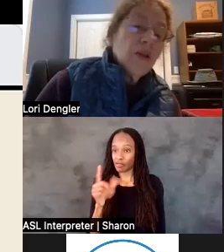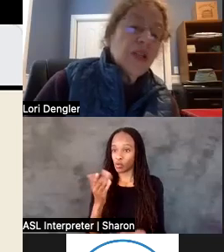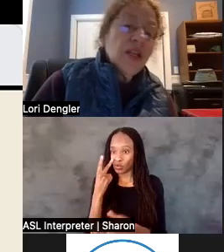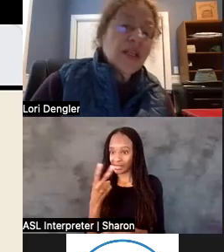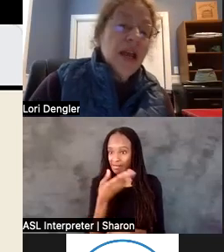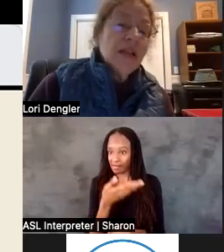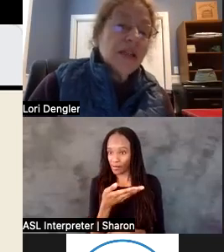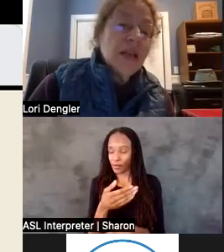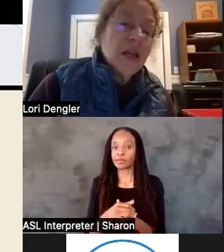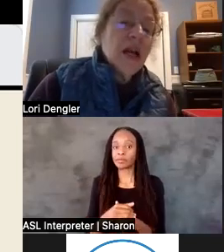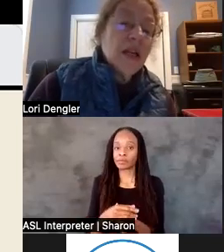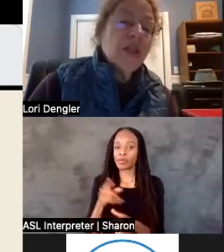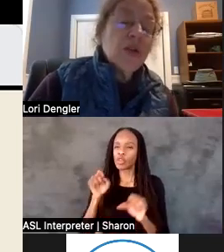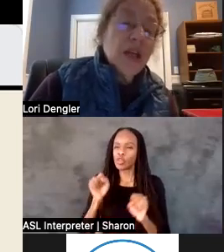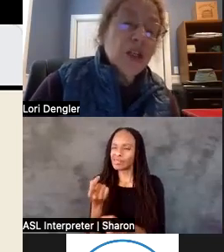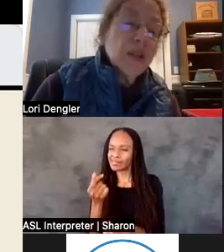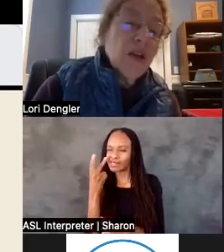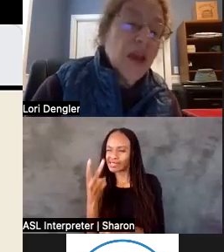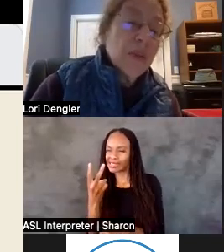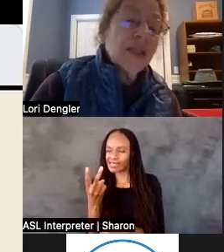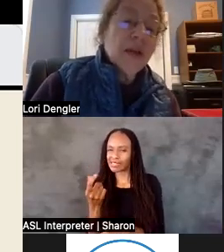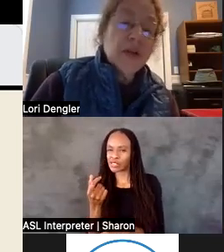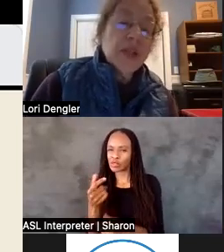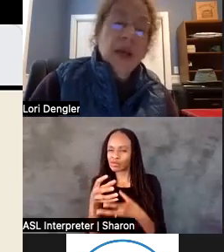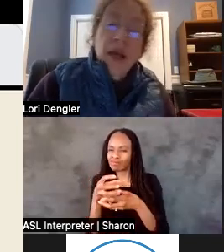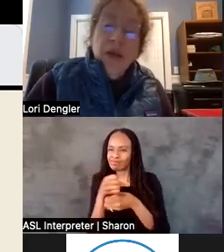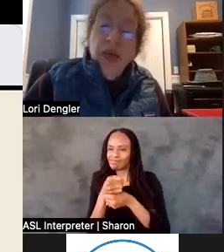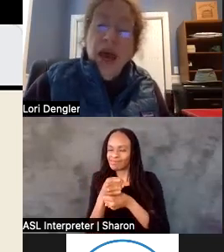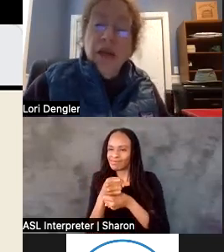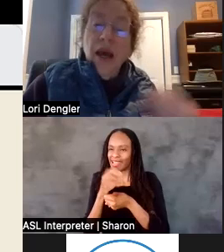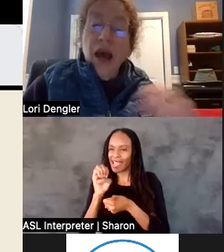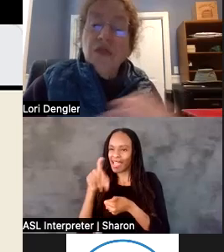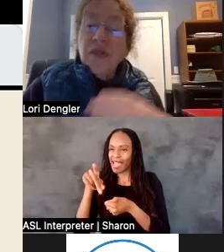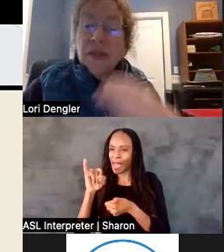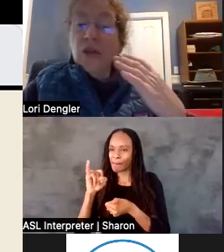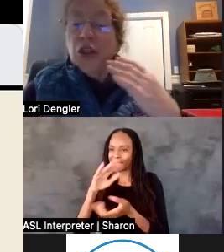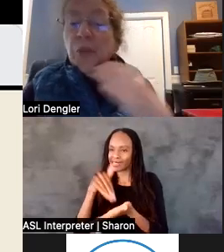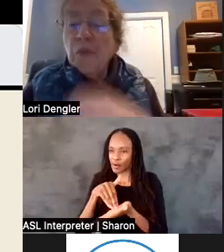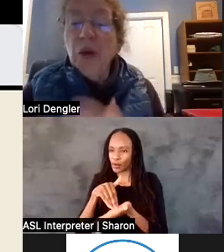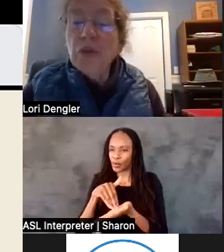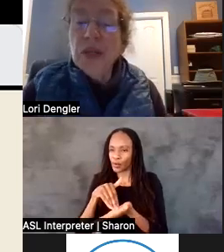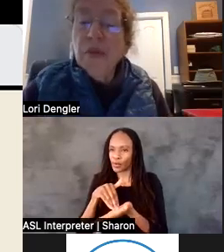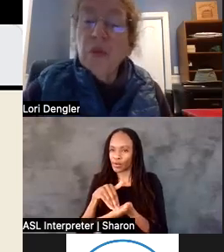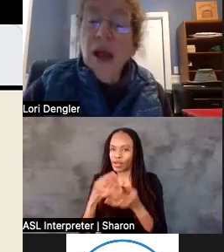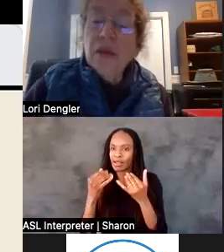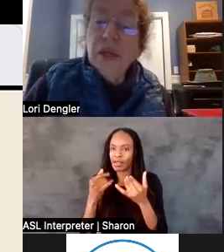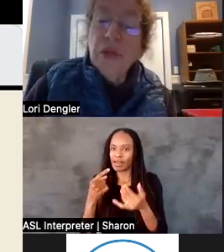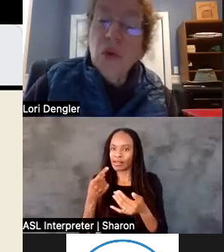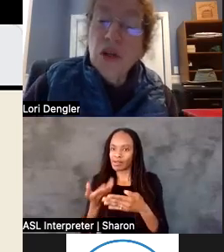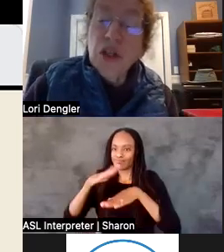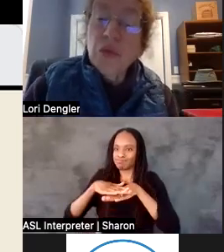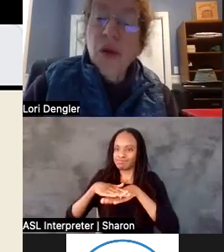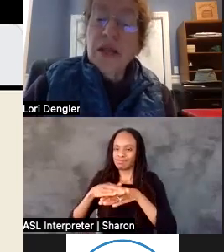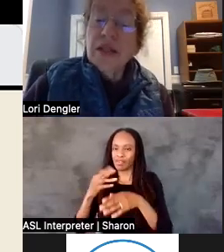you can just kind of see a concentration of epicenters that I've now superimposed on the right. They're